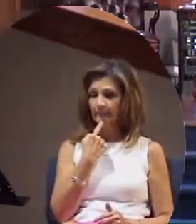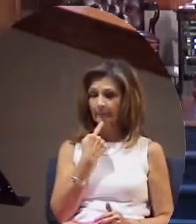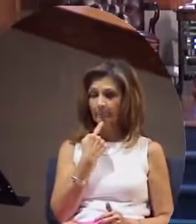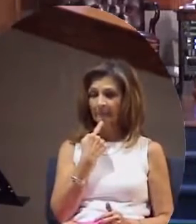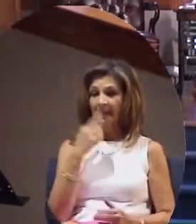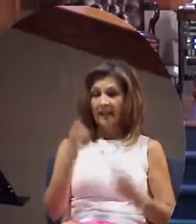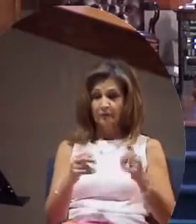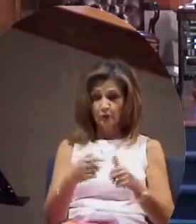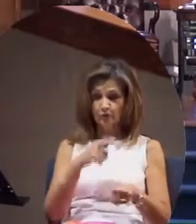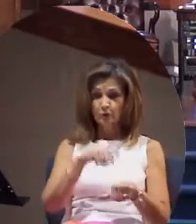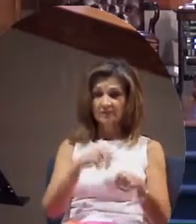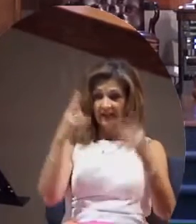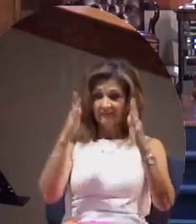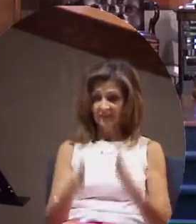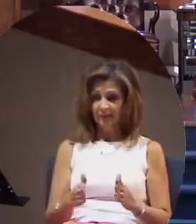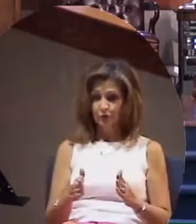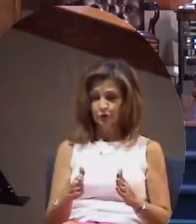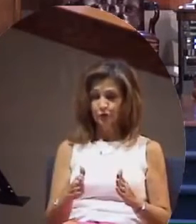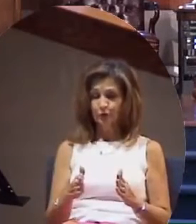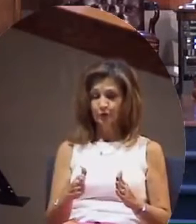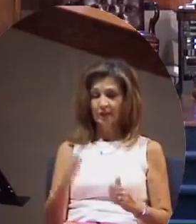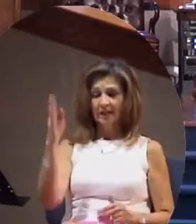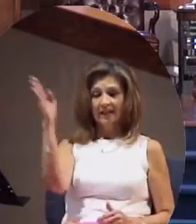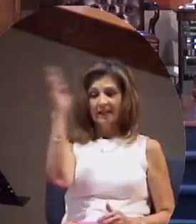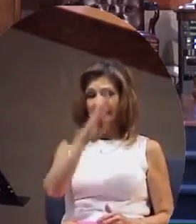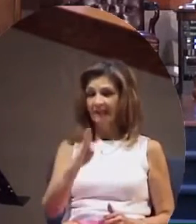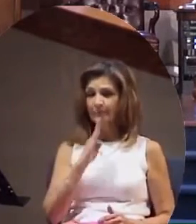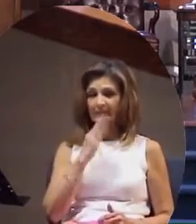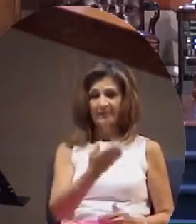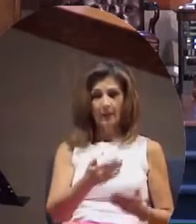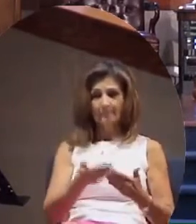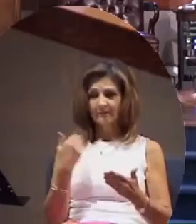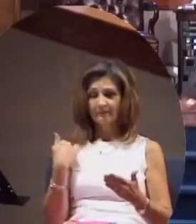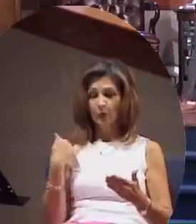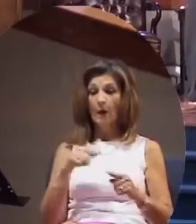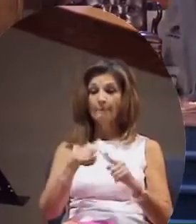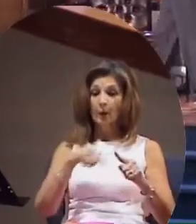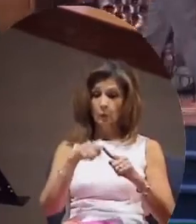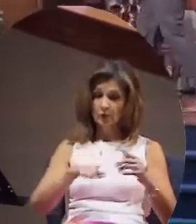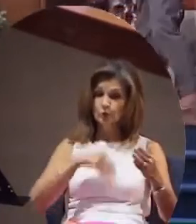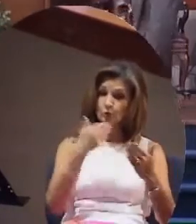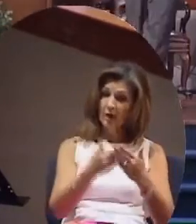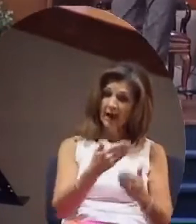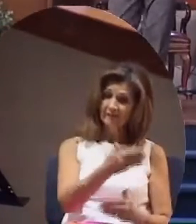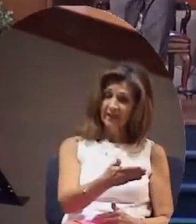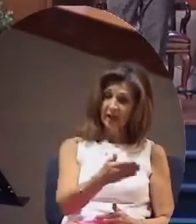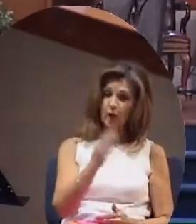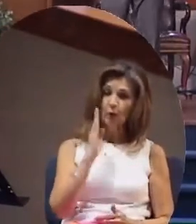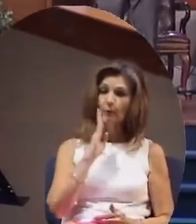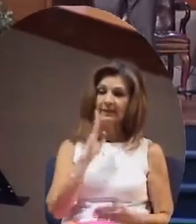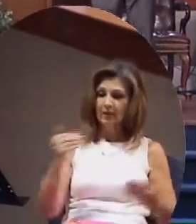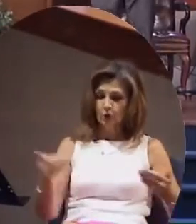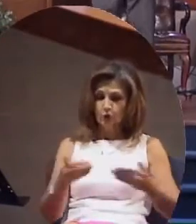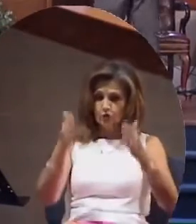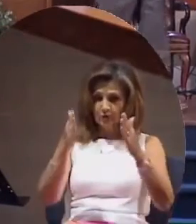time visitors. You've never been there before. But when you get there, there's going to be a